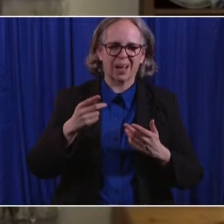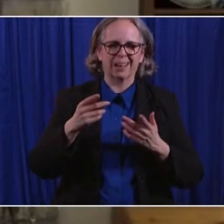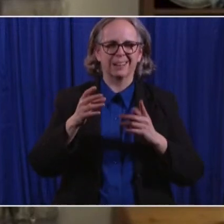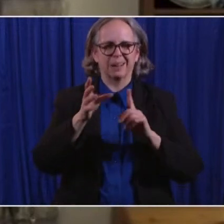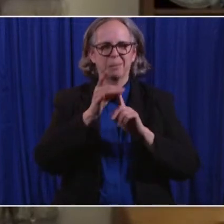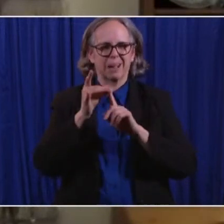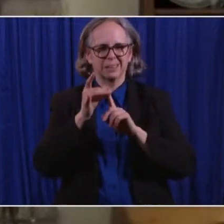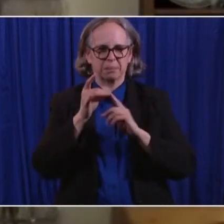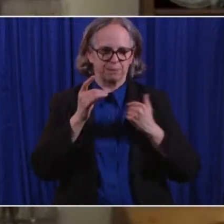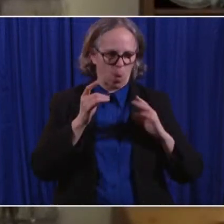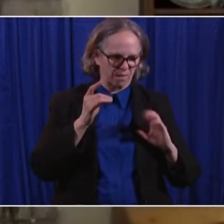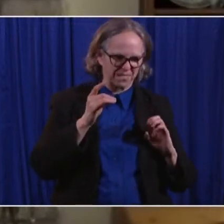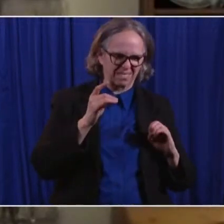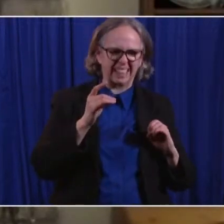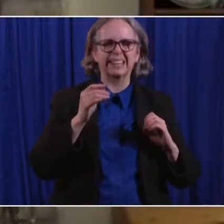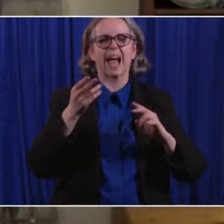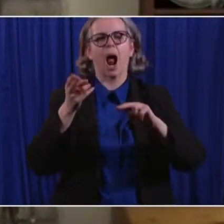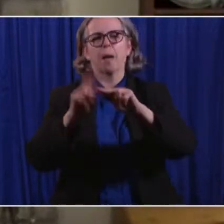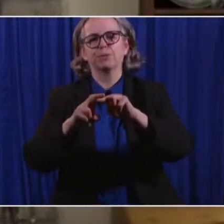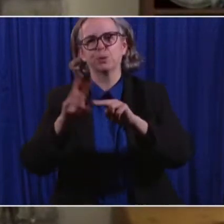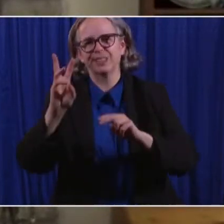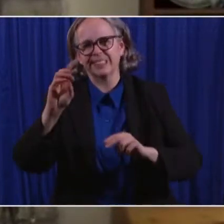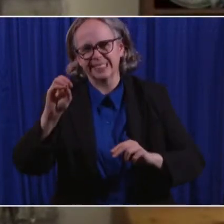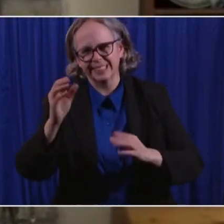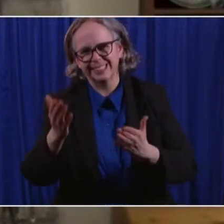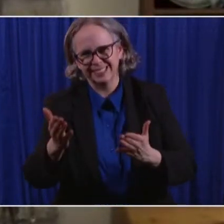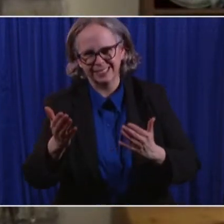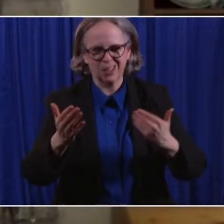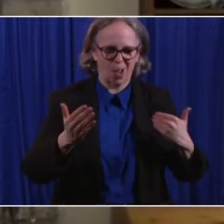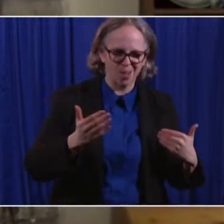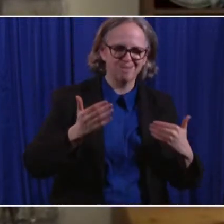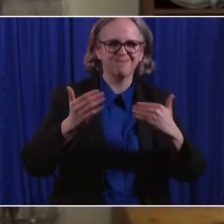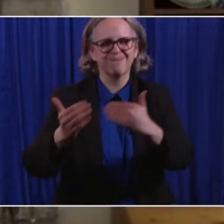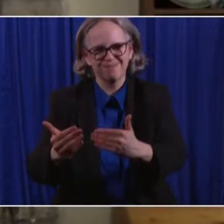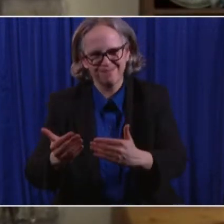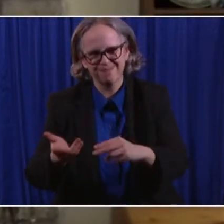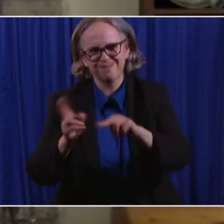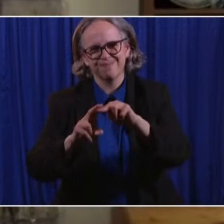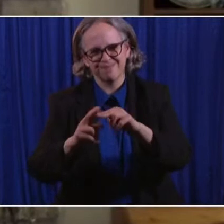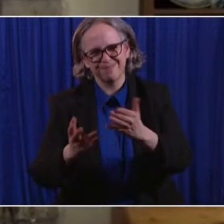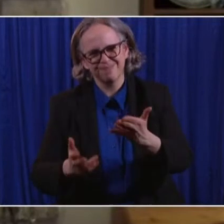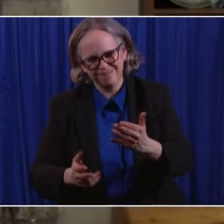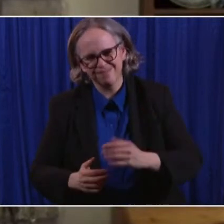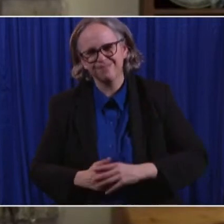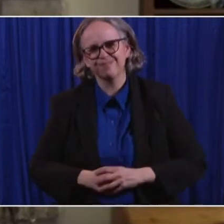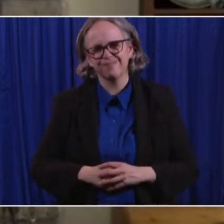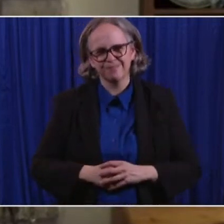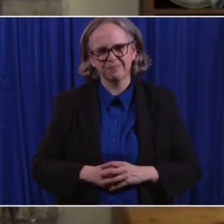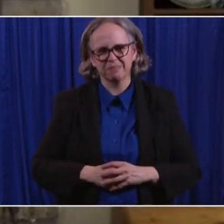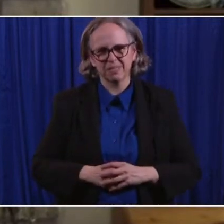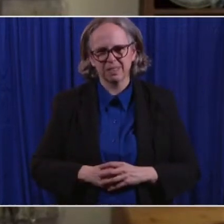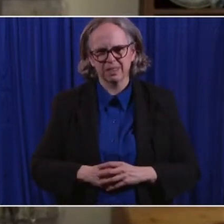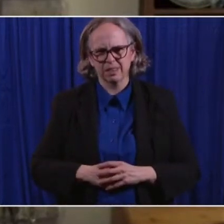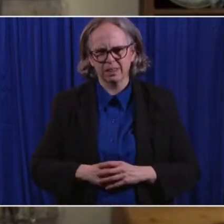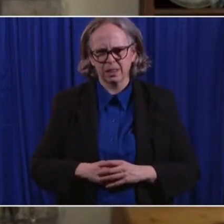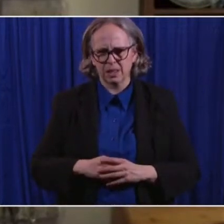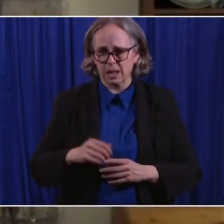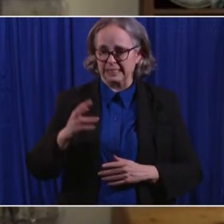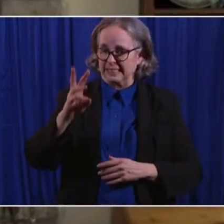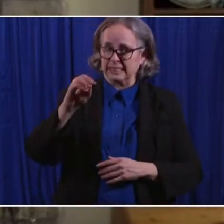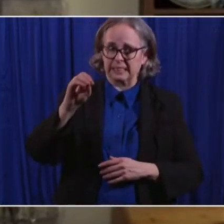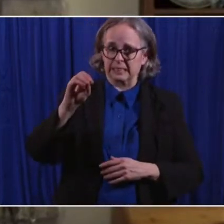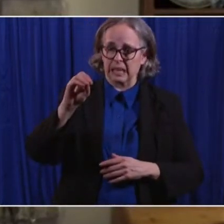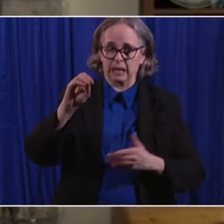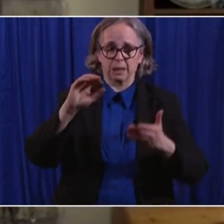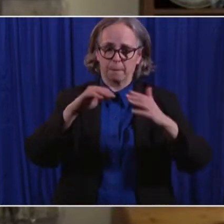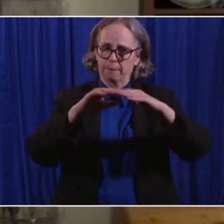but it does mean they go back to orange for this week. Even with this increase, they're well below the state average. We'll keep a close eye